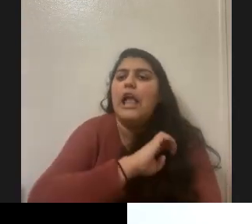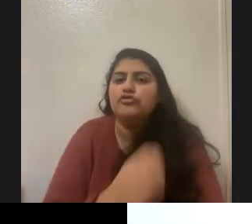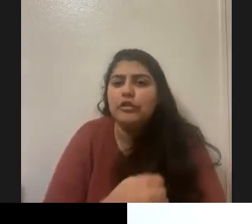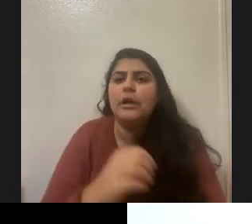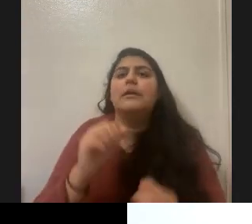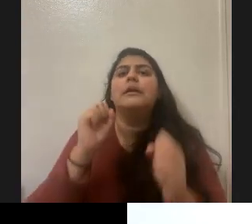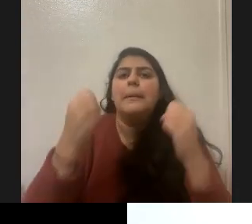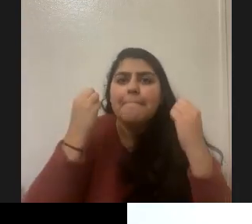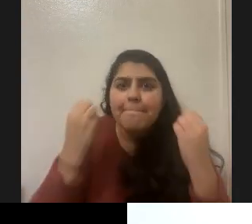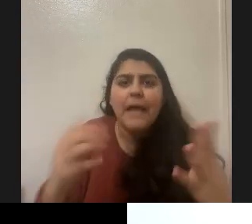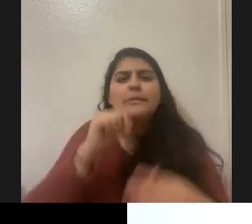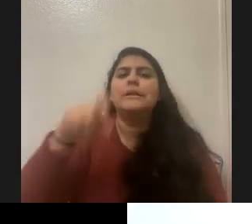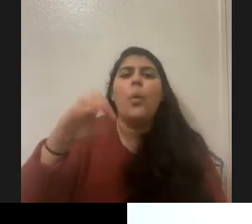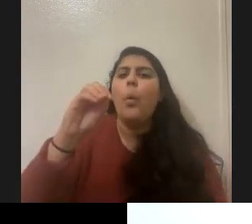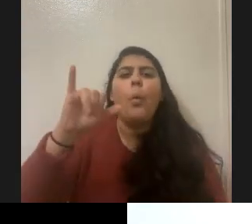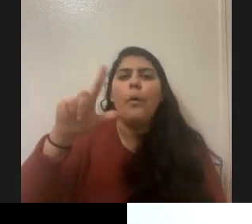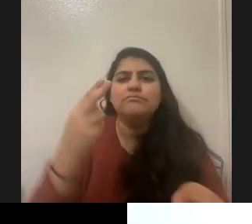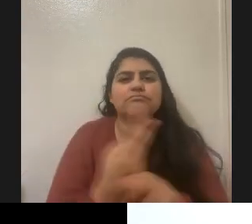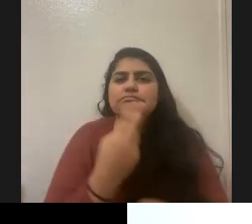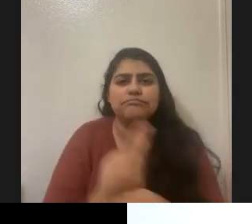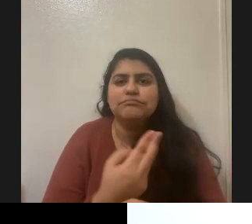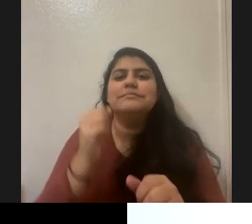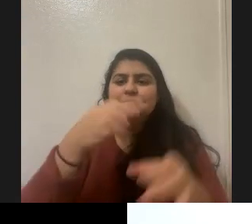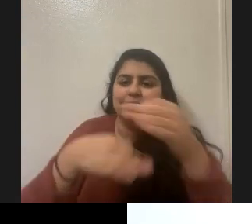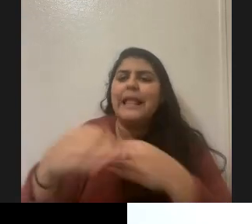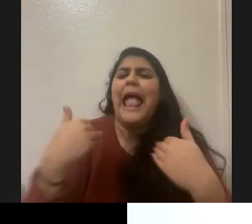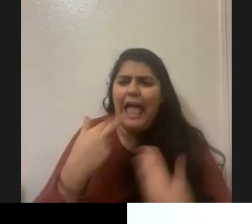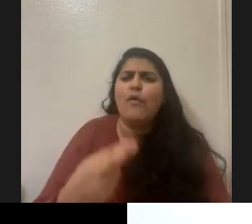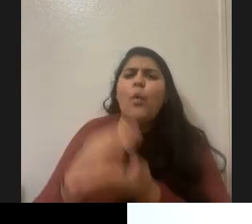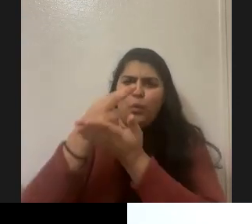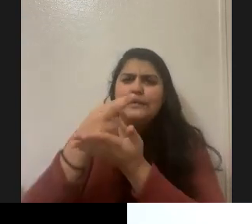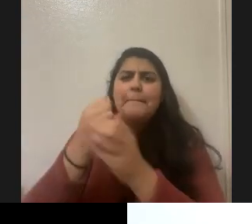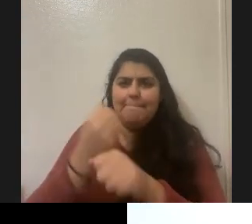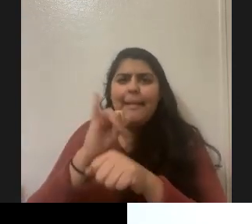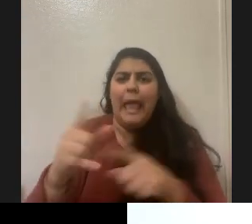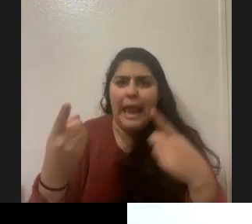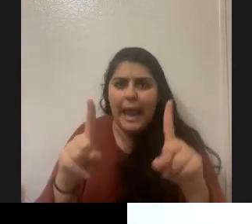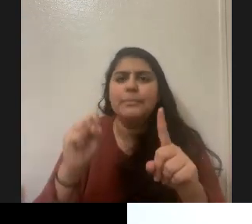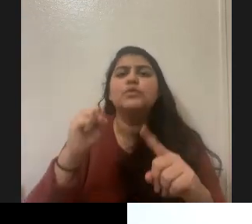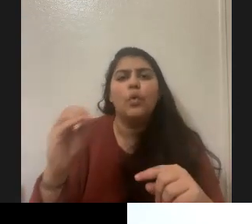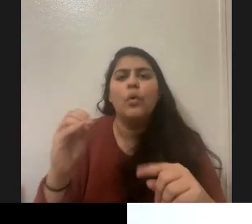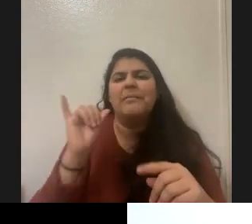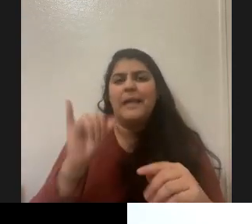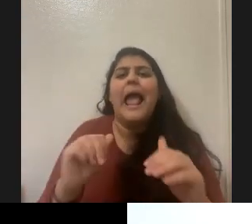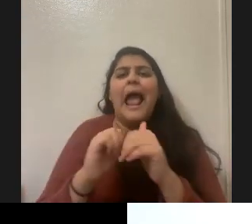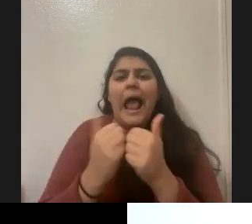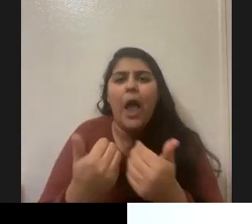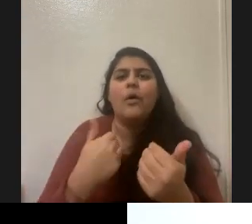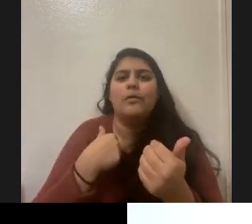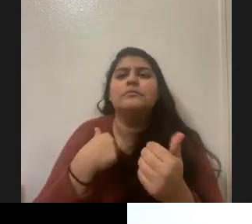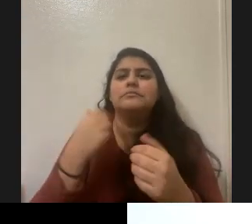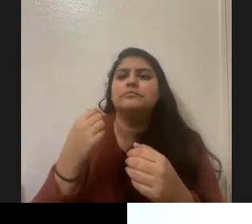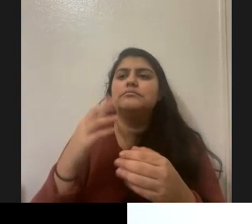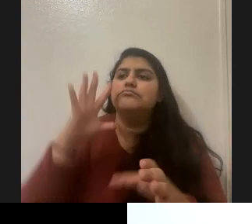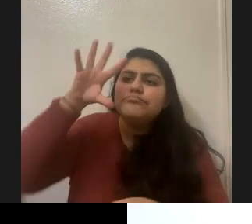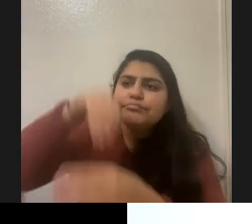a bunch of oil. It's just kind of, we have the resources to make it happen. So that's how I kind of got into plasma physics, coming